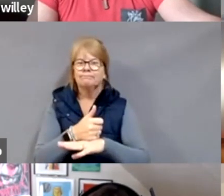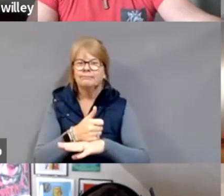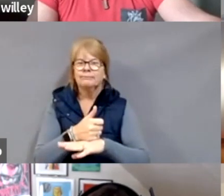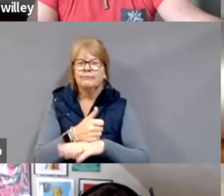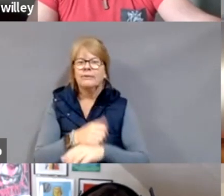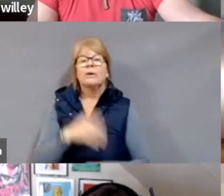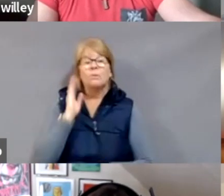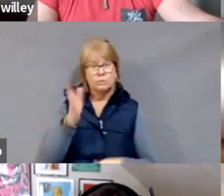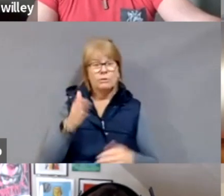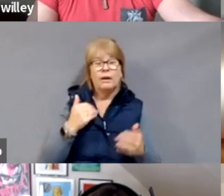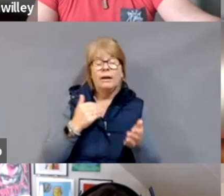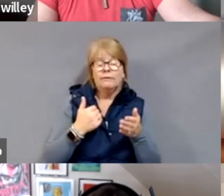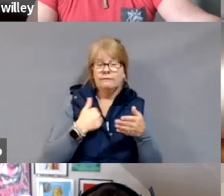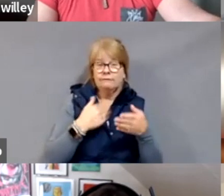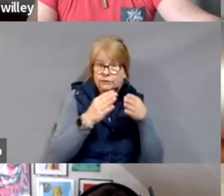general auditions